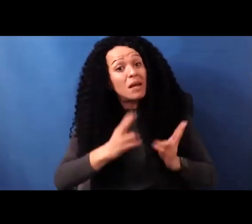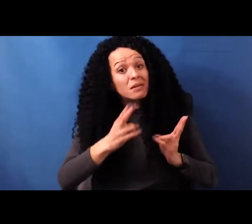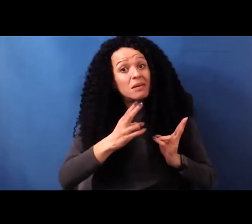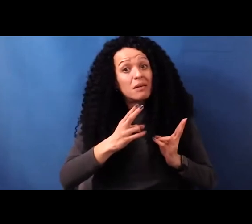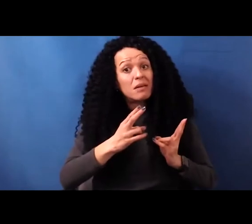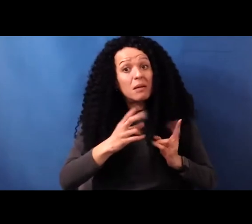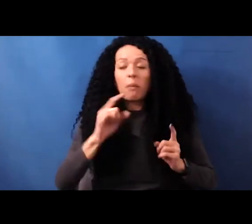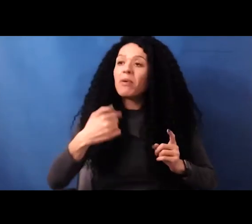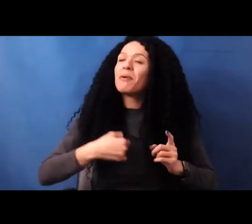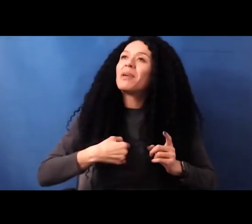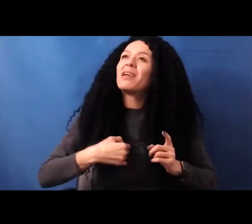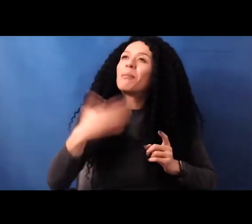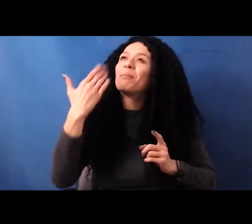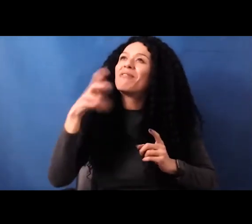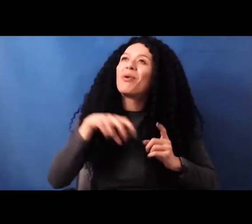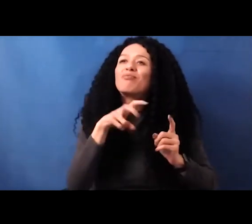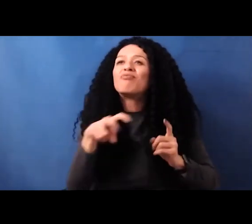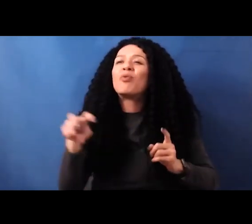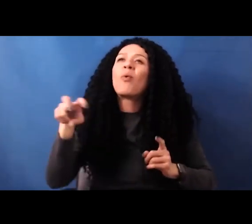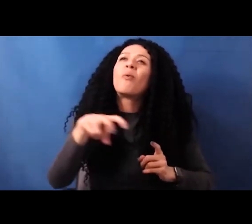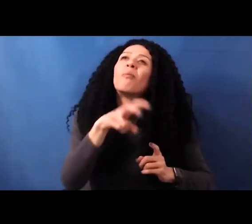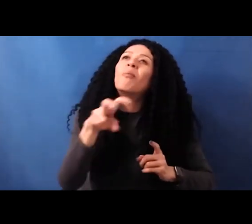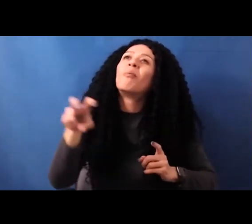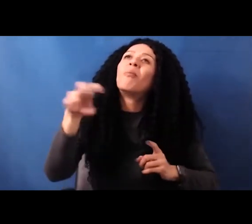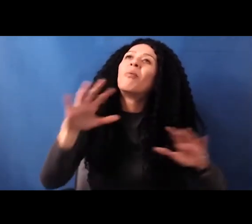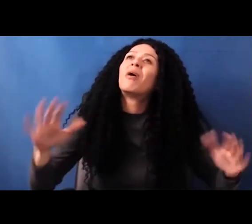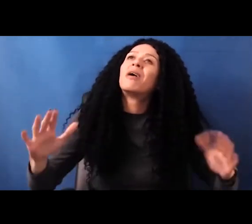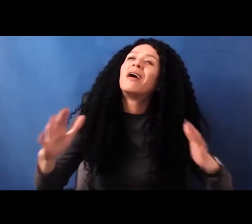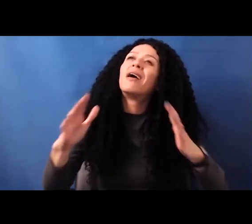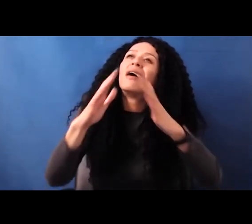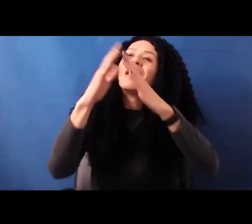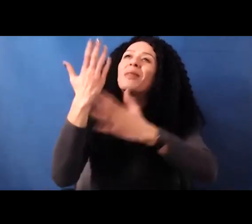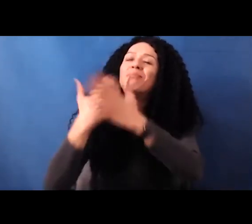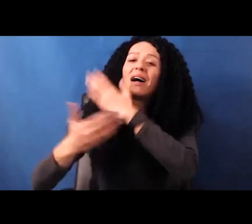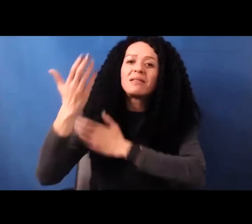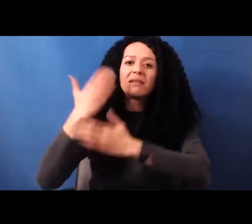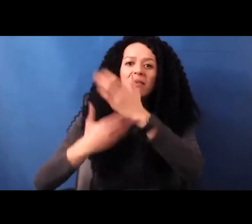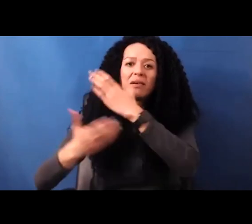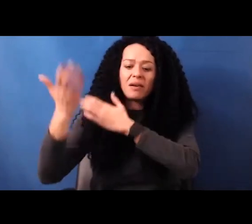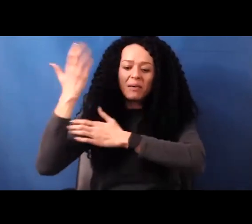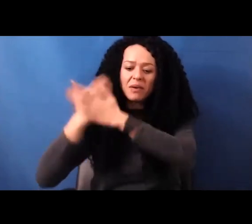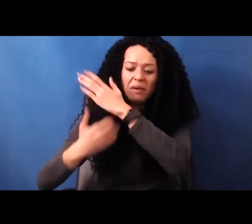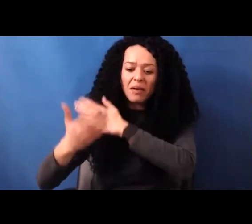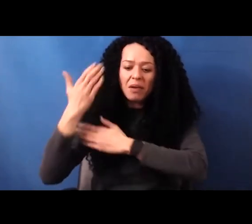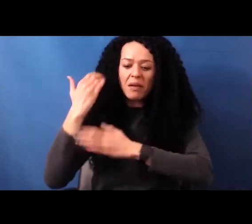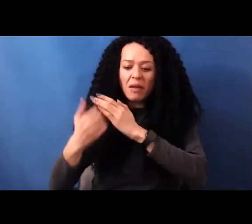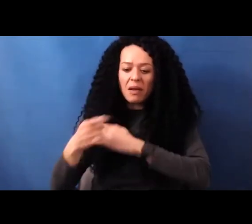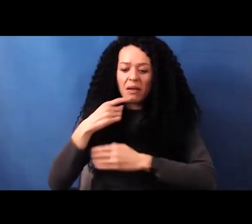who has roved in the mountains afar. Oh, for